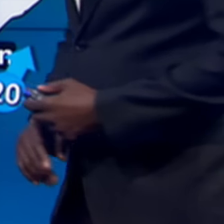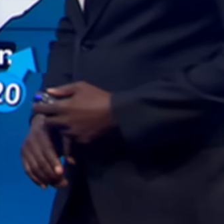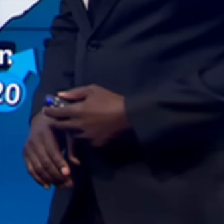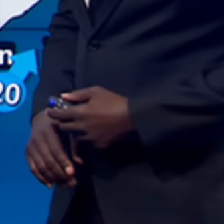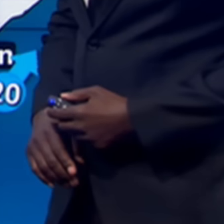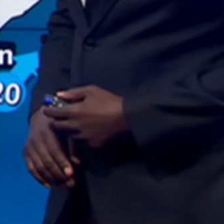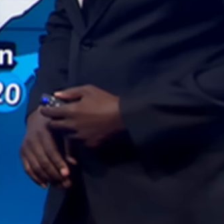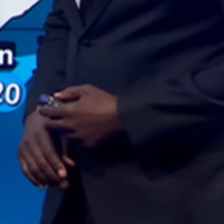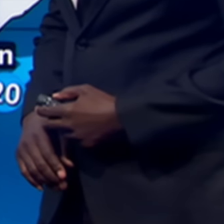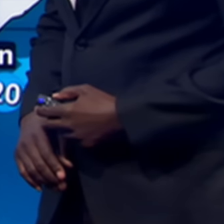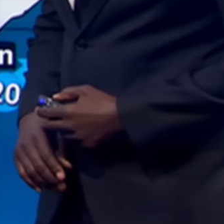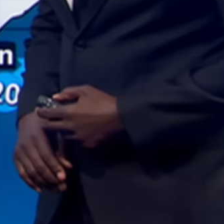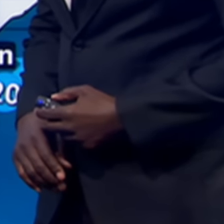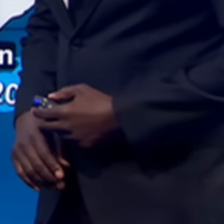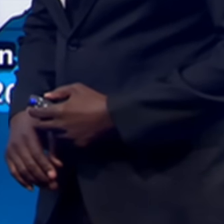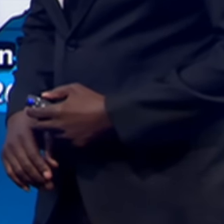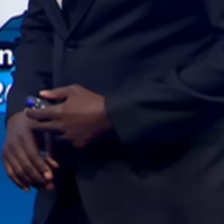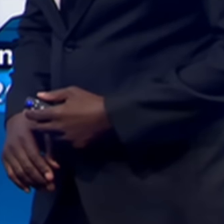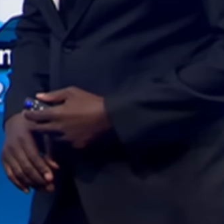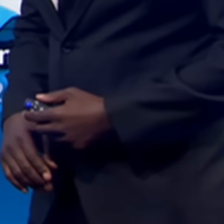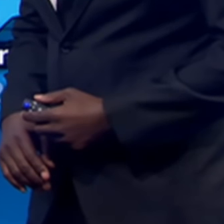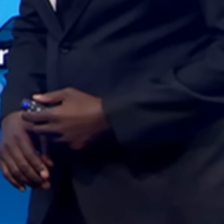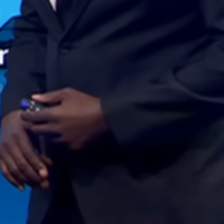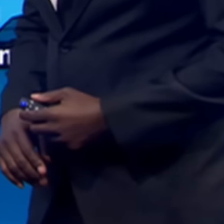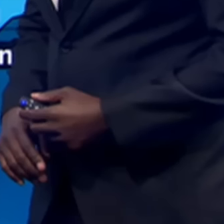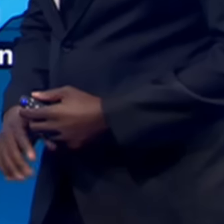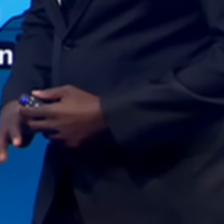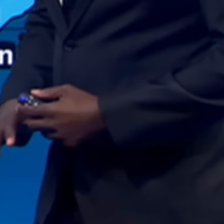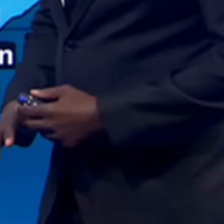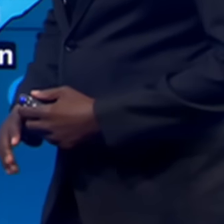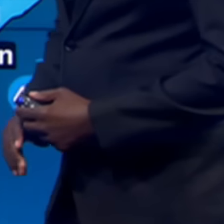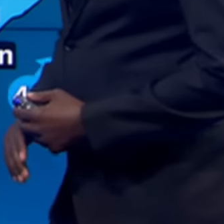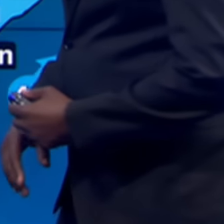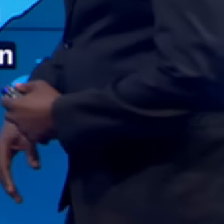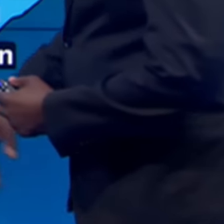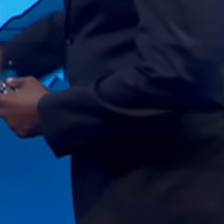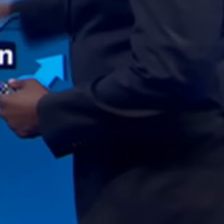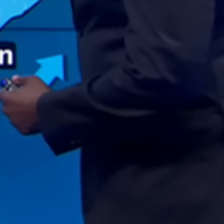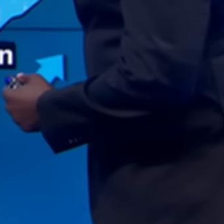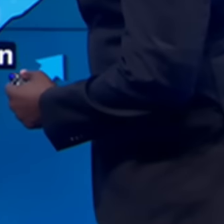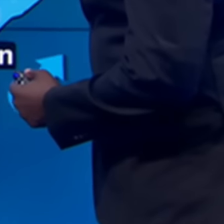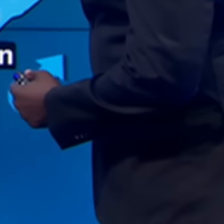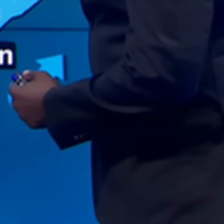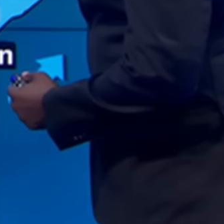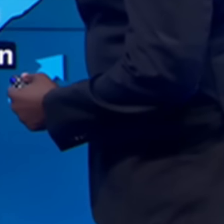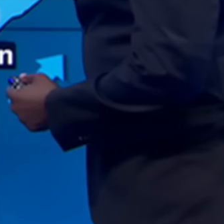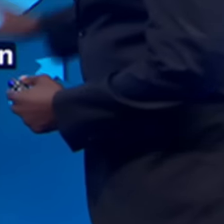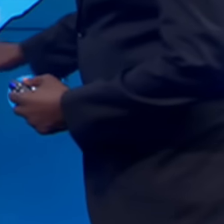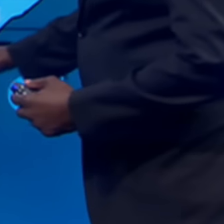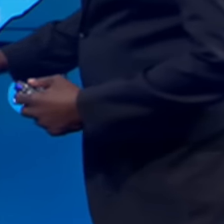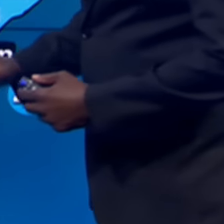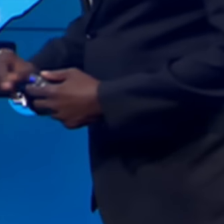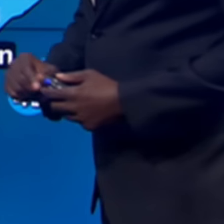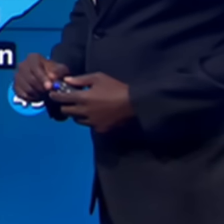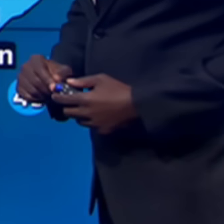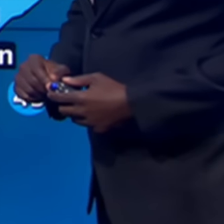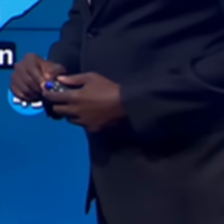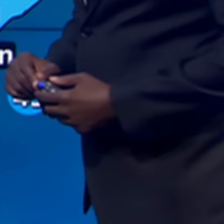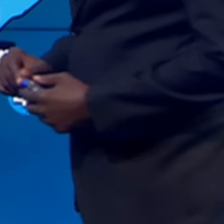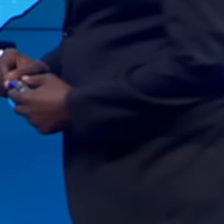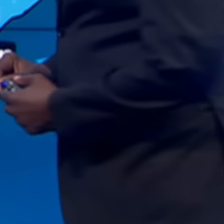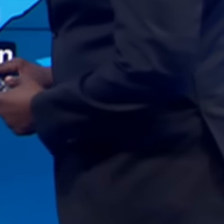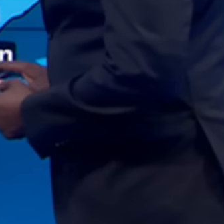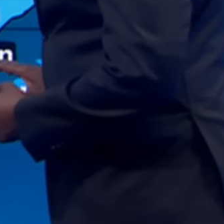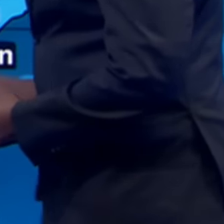hlahelle hona le ha re sentse re shibile hona ka ro ka bega ho sana o tlakile hore pula tse hlakileng tle hlahile bele hona o tla ka mbombela o tla jalo hona o akaretsa boholo